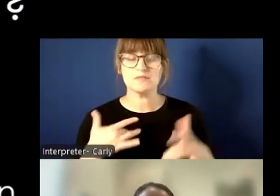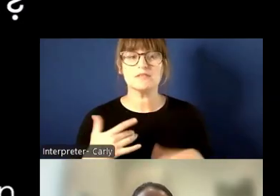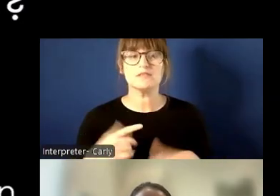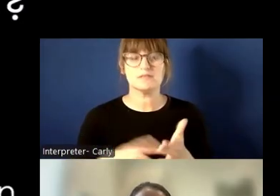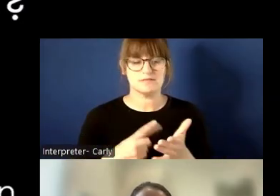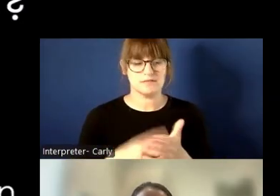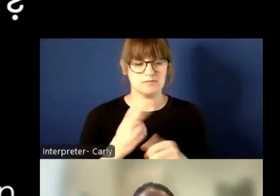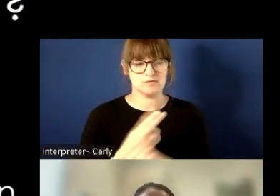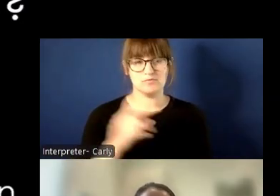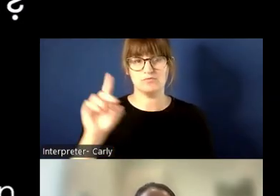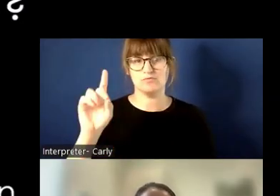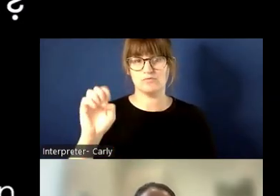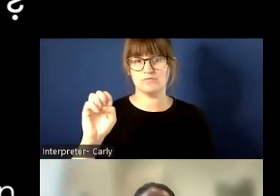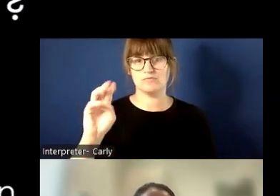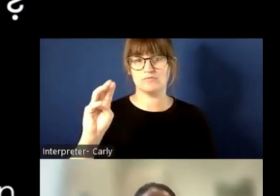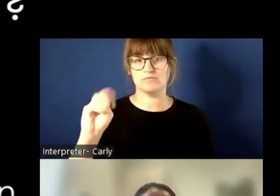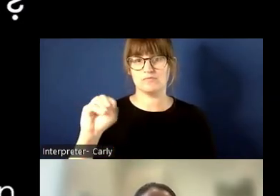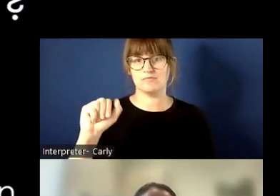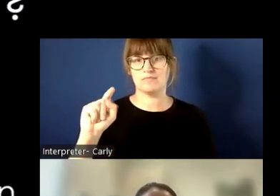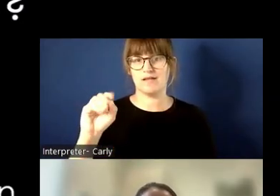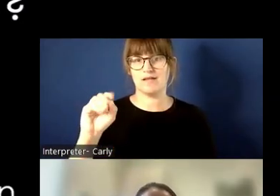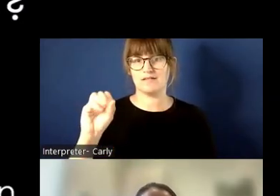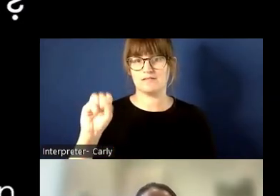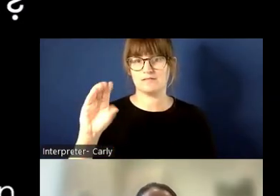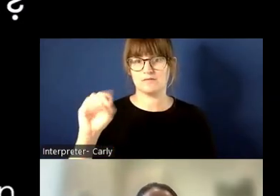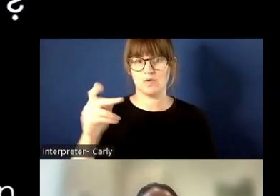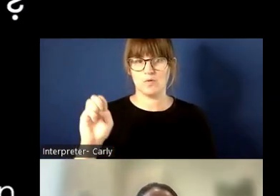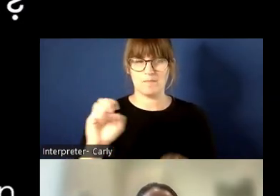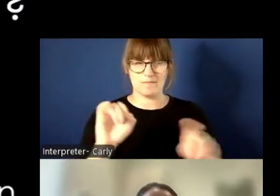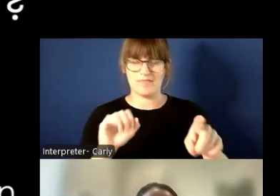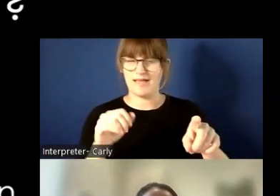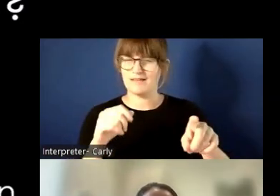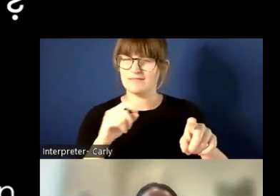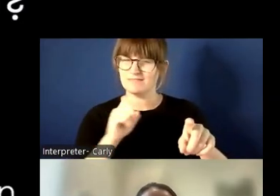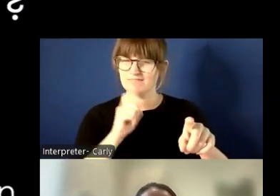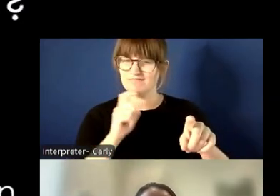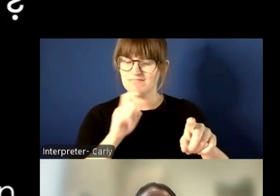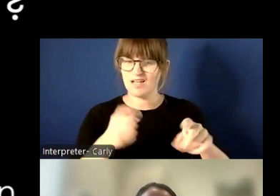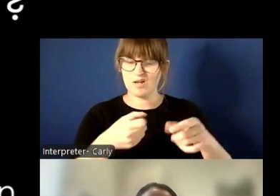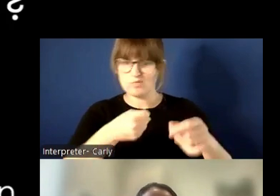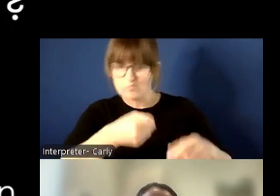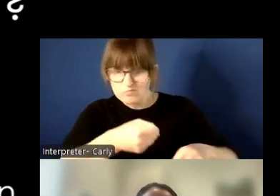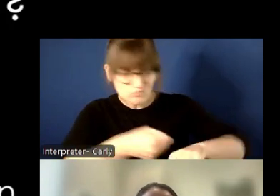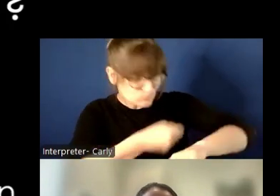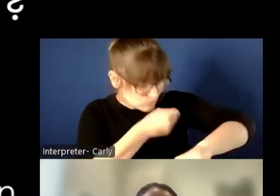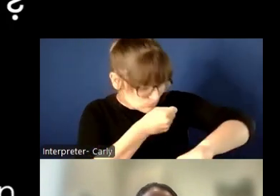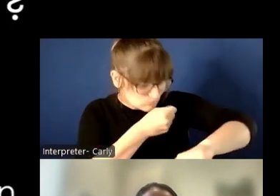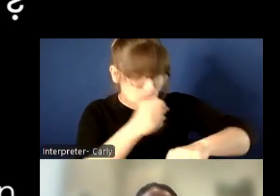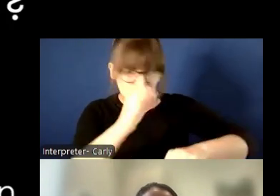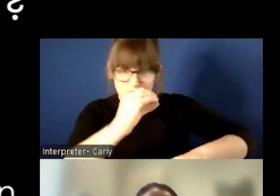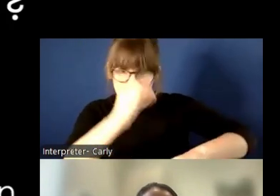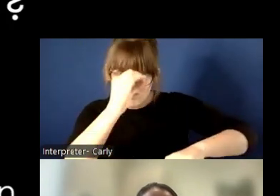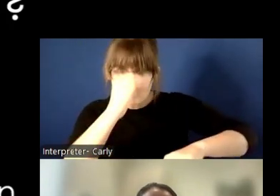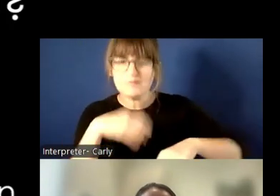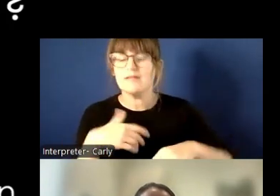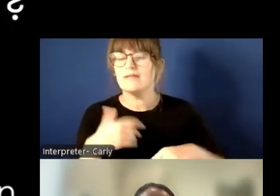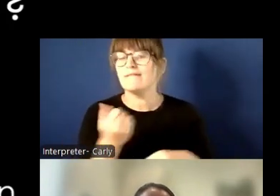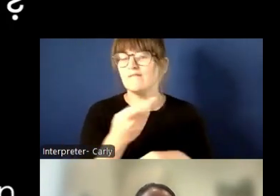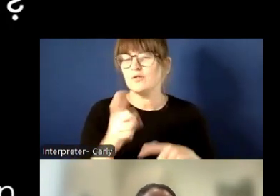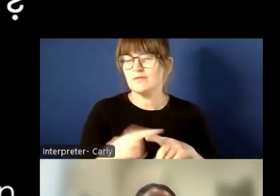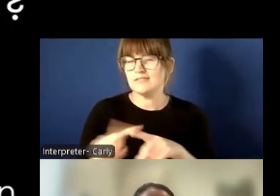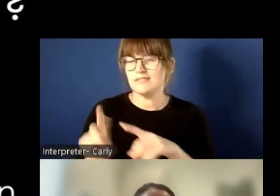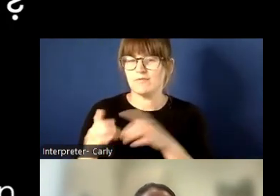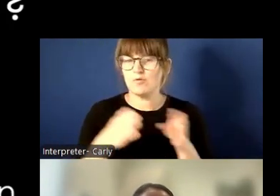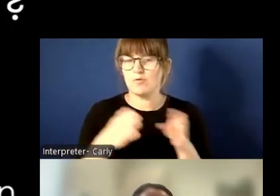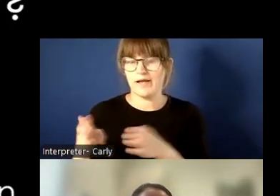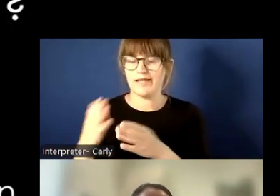a dermatoscope. So this is my dermatoscope right here. And when I turn it on, I can look through a few different settings, and it's basically using